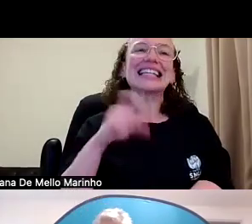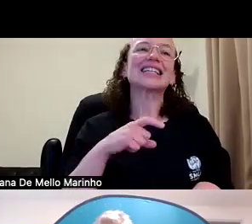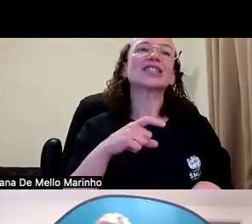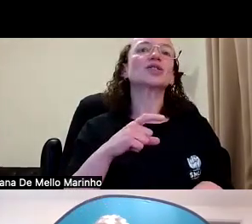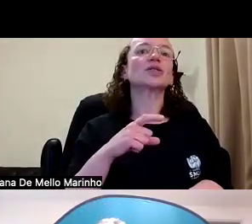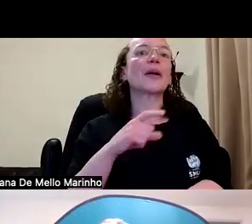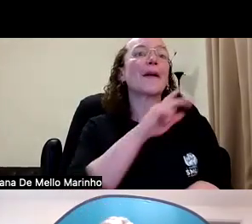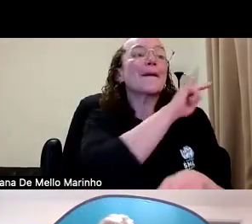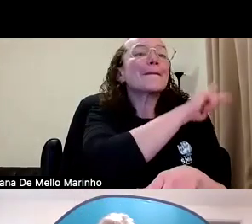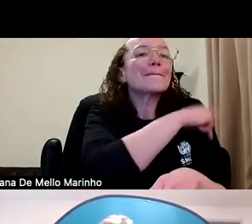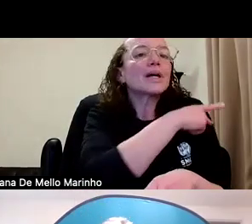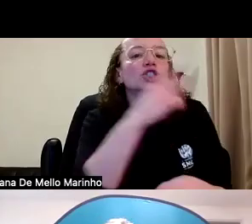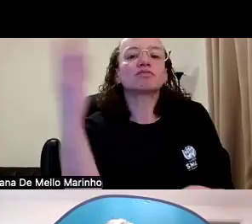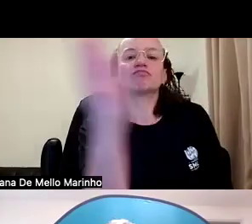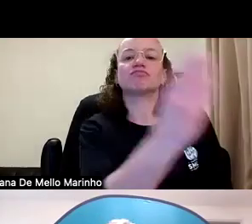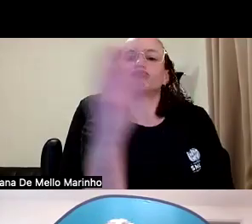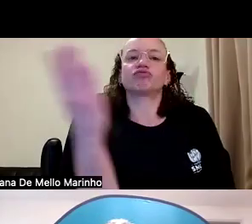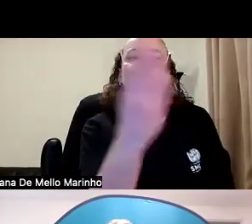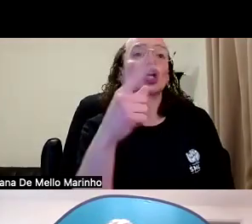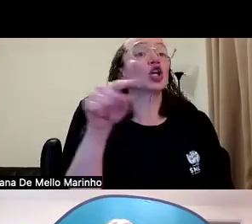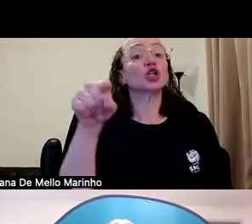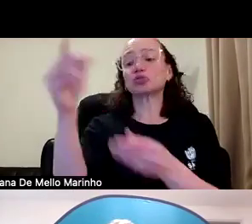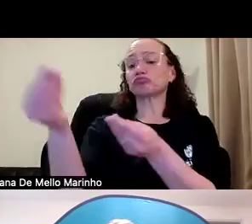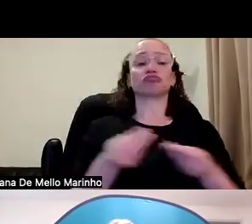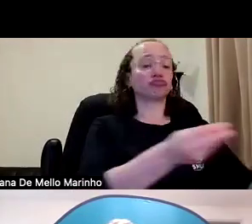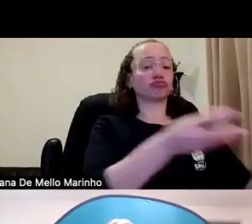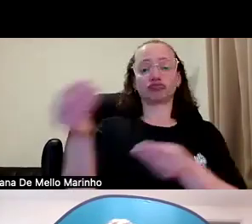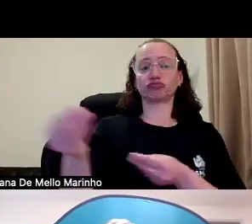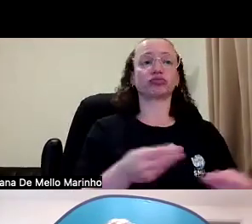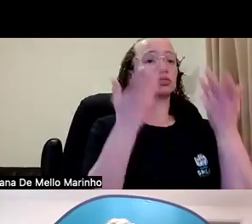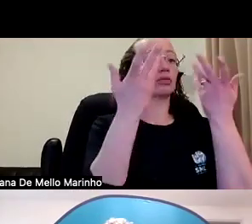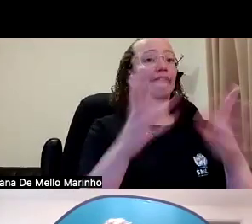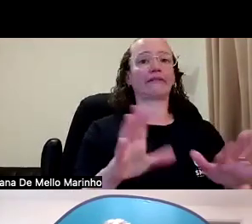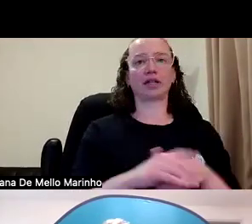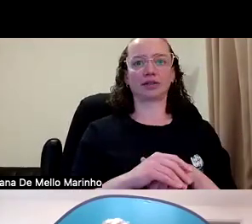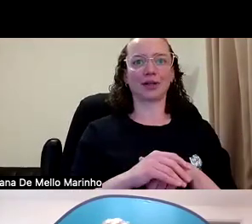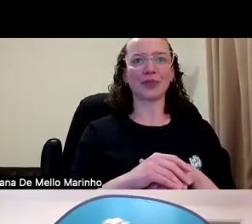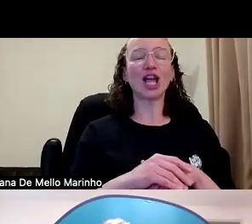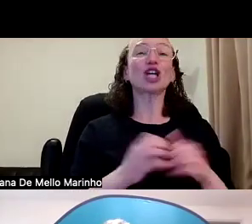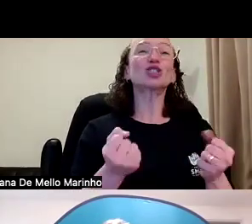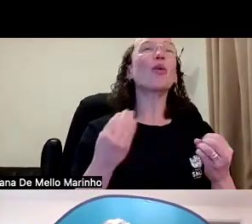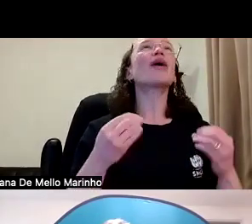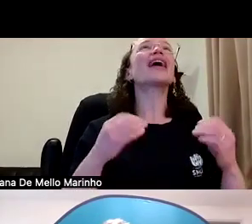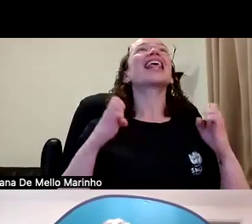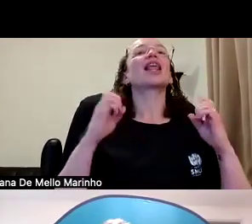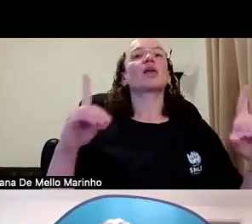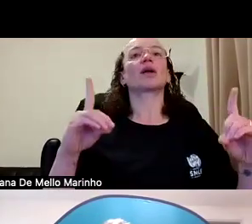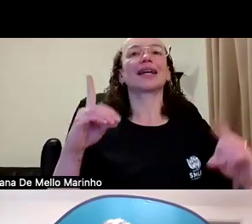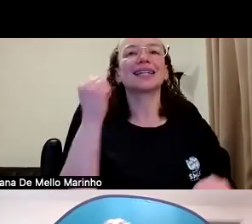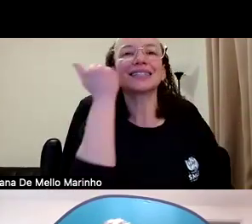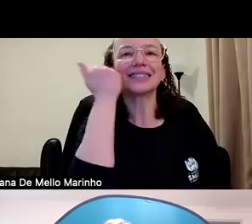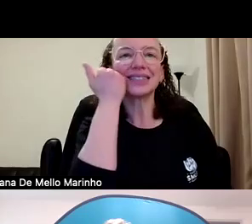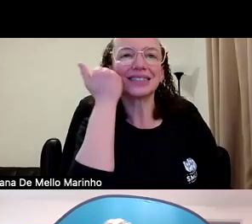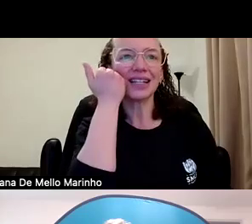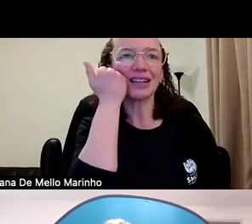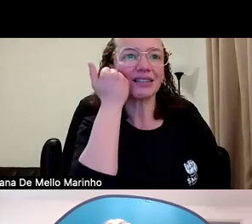They have to know that they need to make sure that they're communicating with the patient. You're there to pass information to that patient,